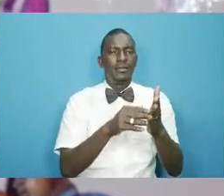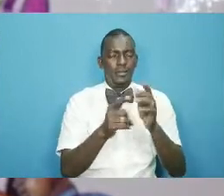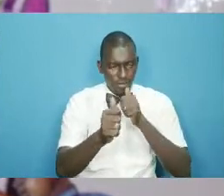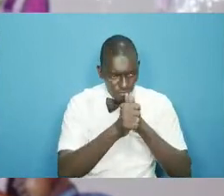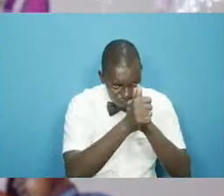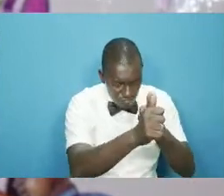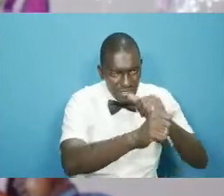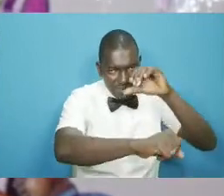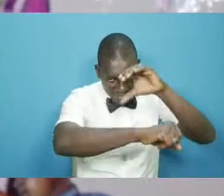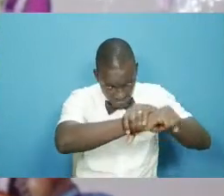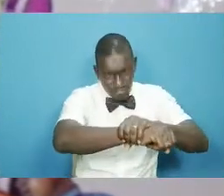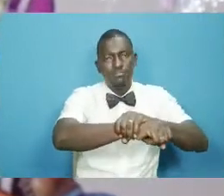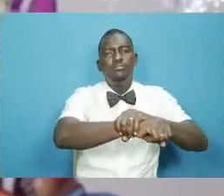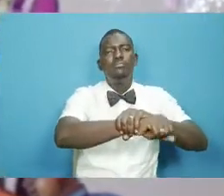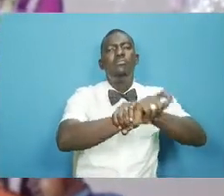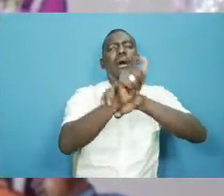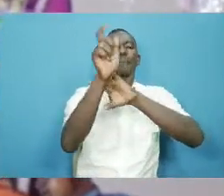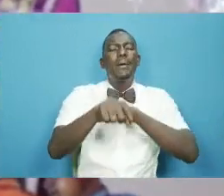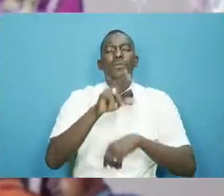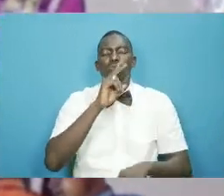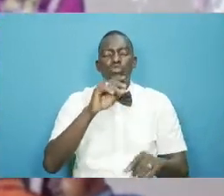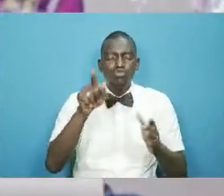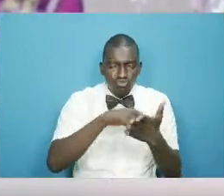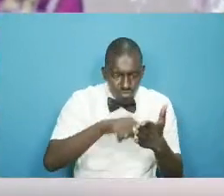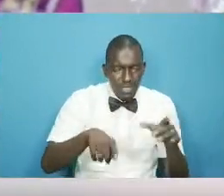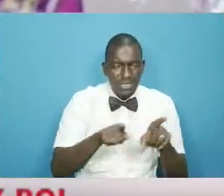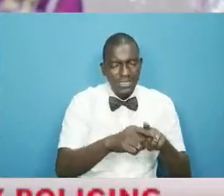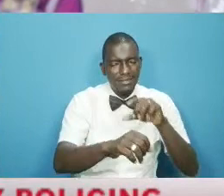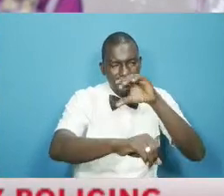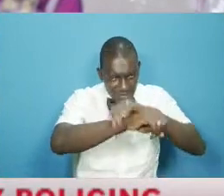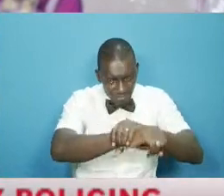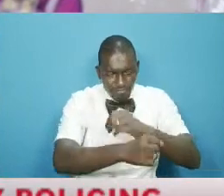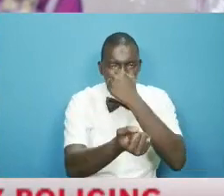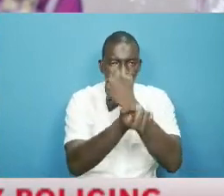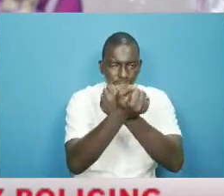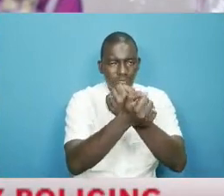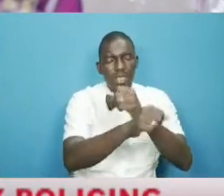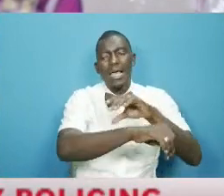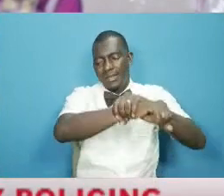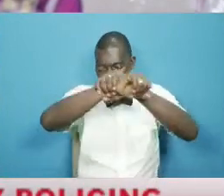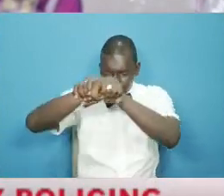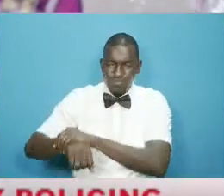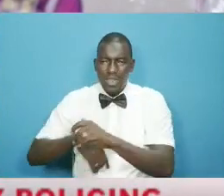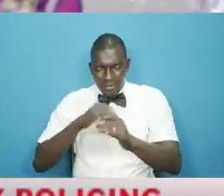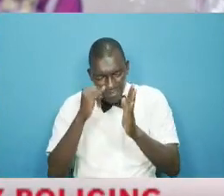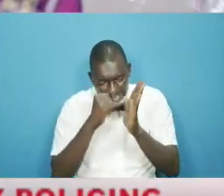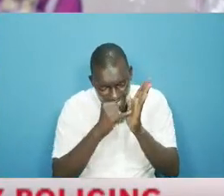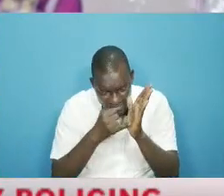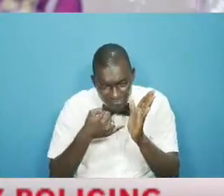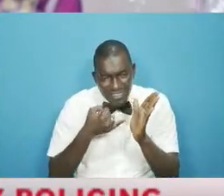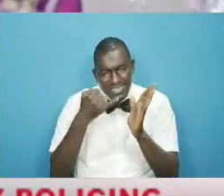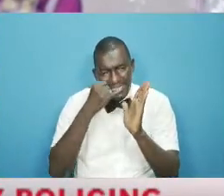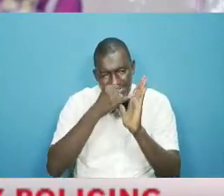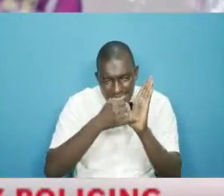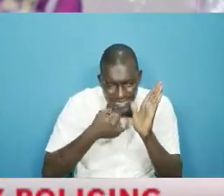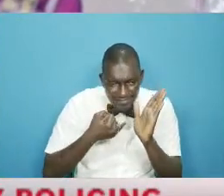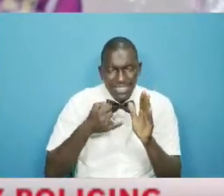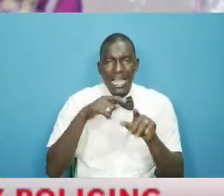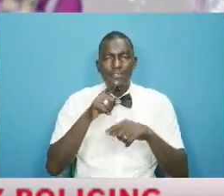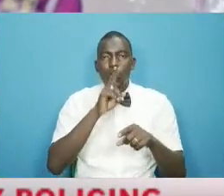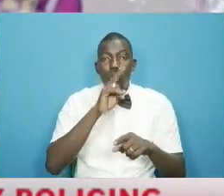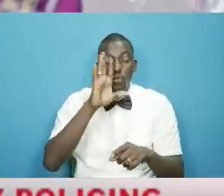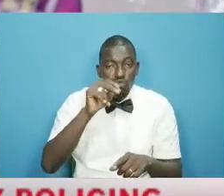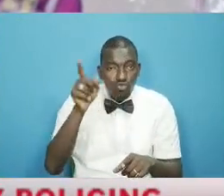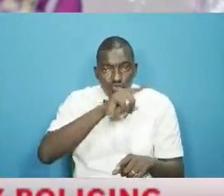after the offender, making arrests, investigating cases, and prosecuting the